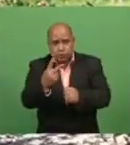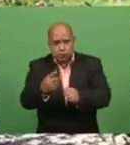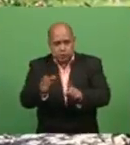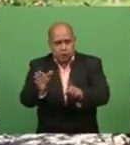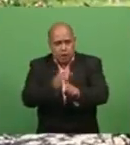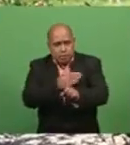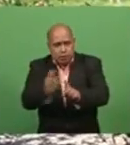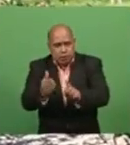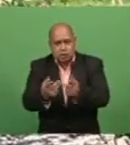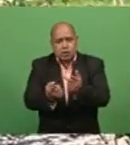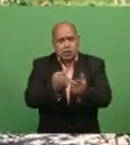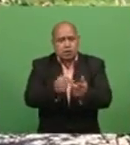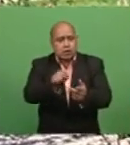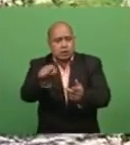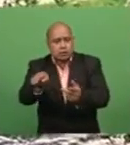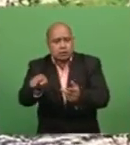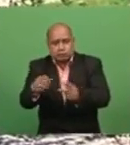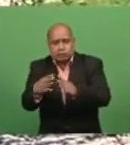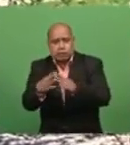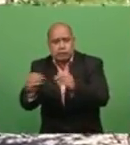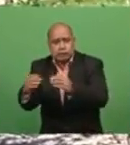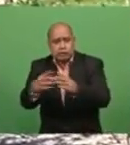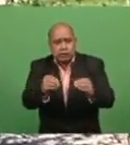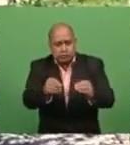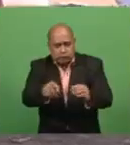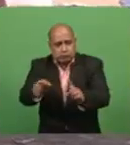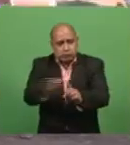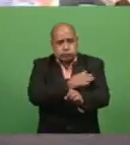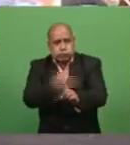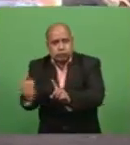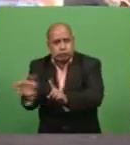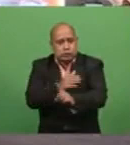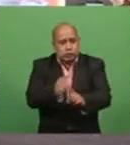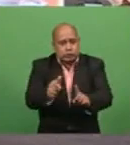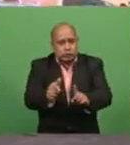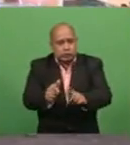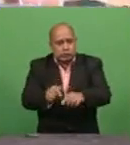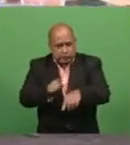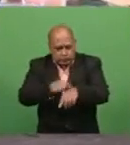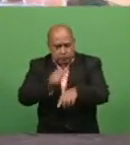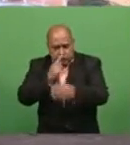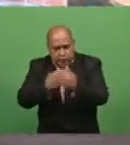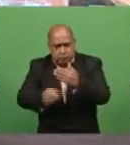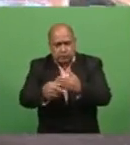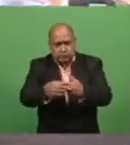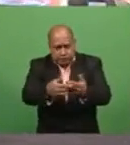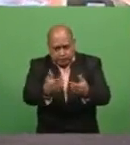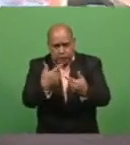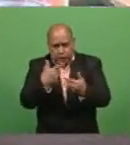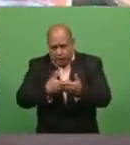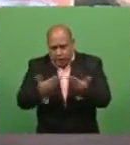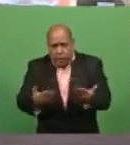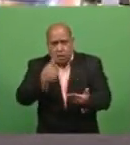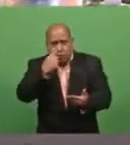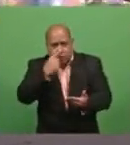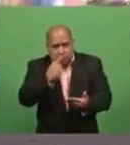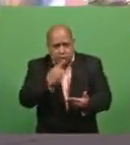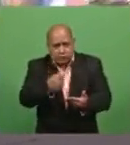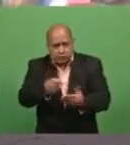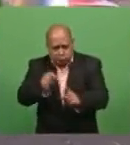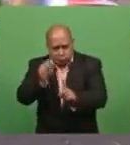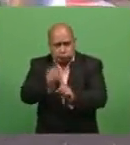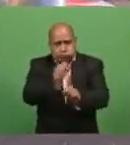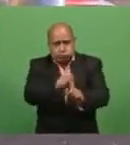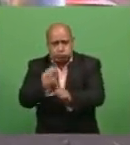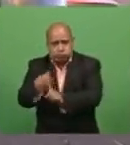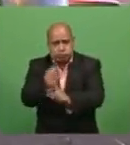police saying these are trying times for all, and people, particularly on the home front, need to cut out the bullish behaviour. You need